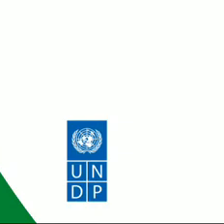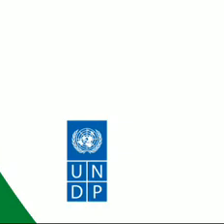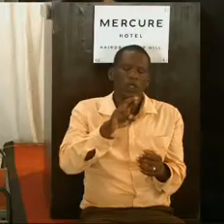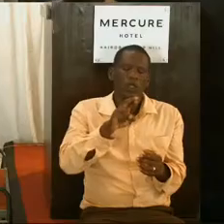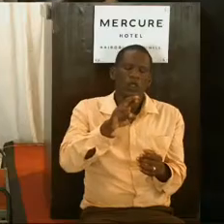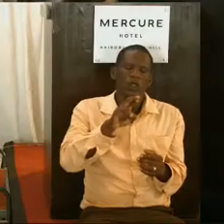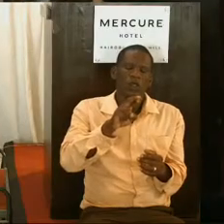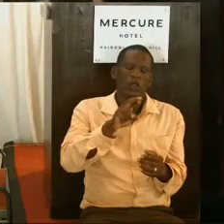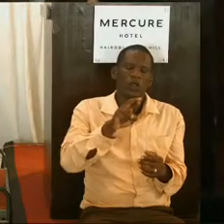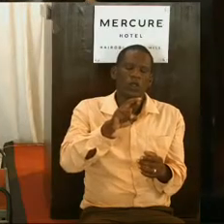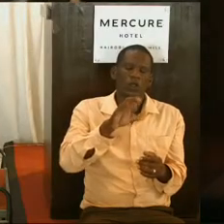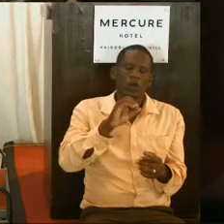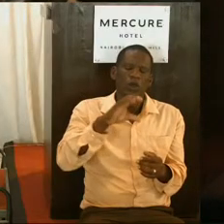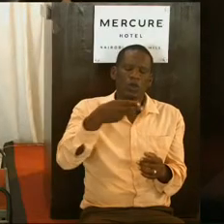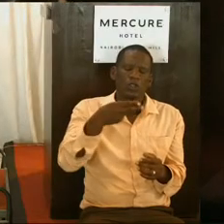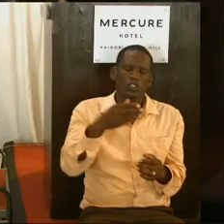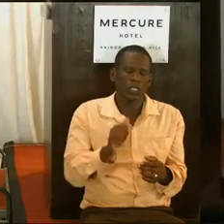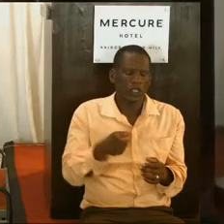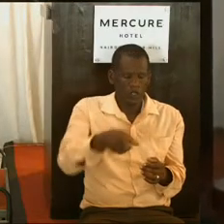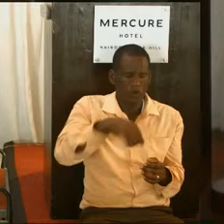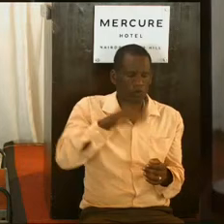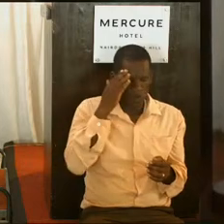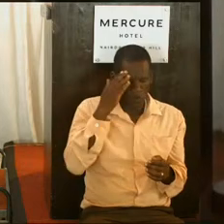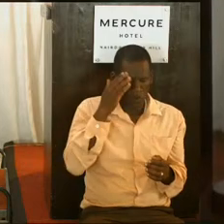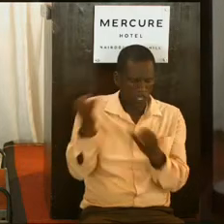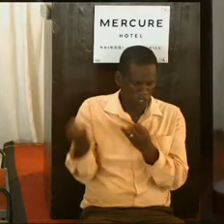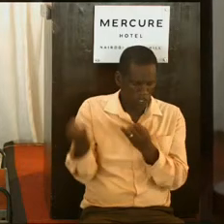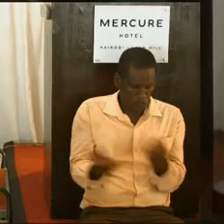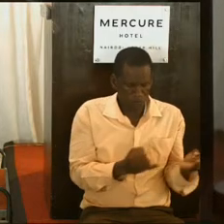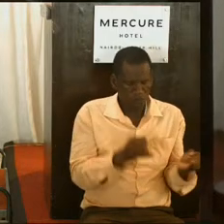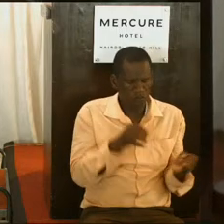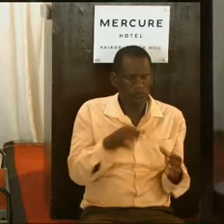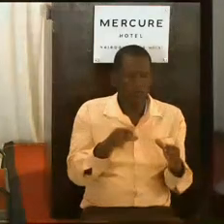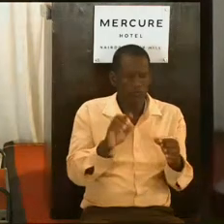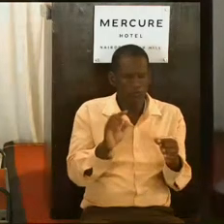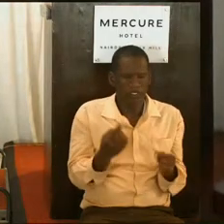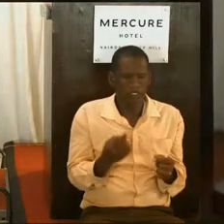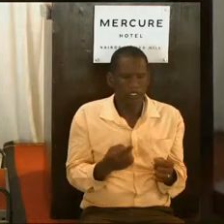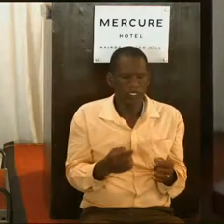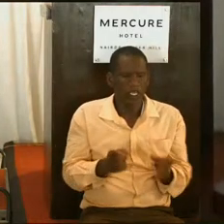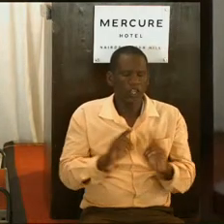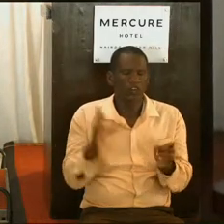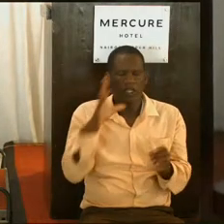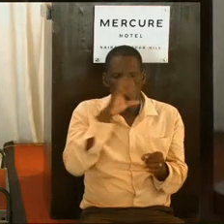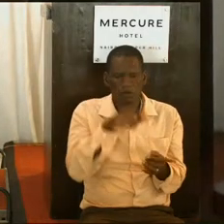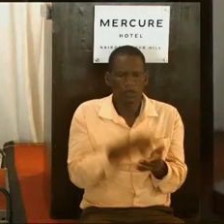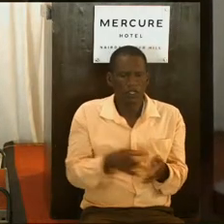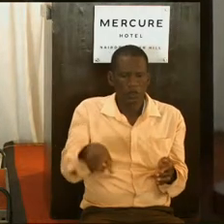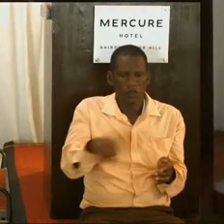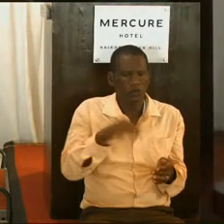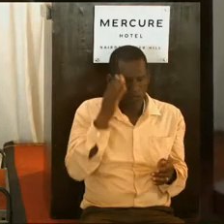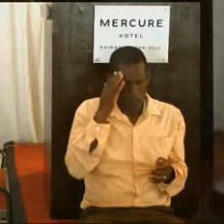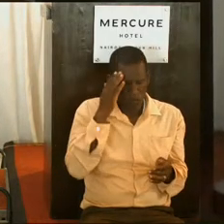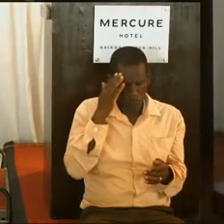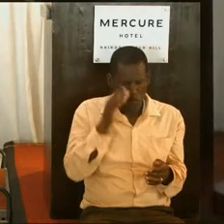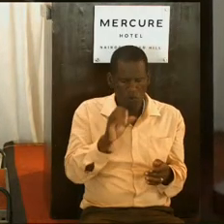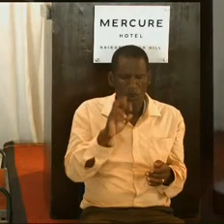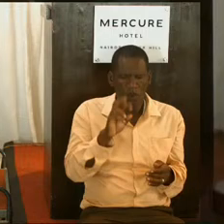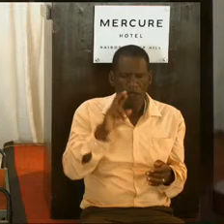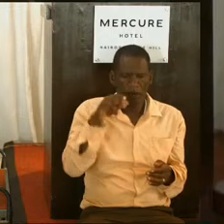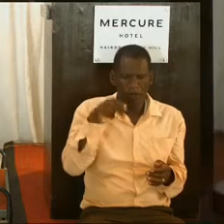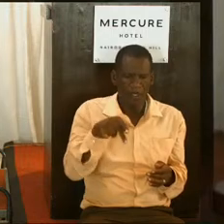and locha we know what the okay let me introduce the orpp let me not assume that we all know what orpp is